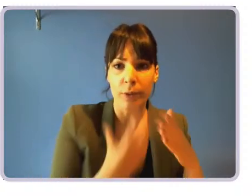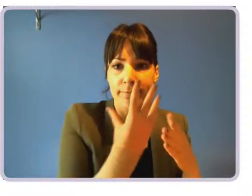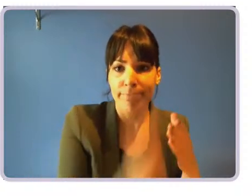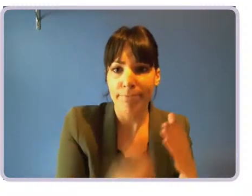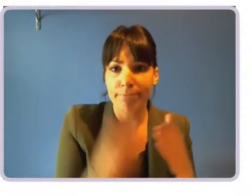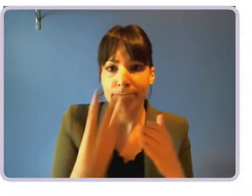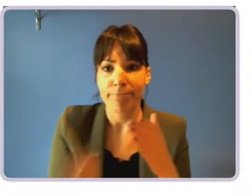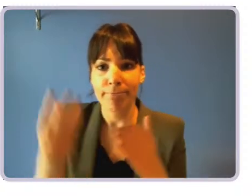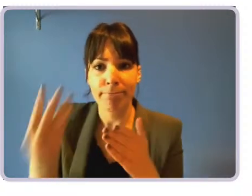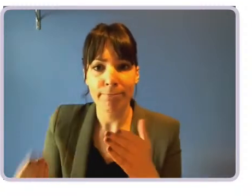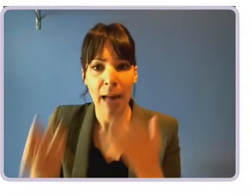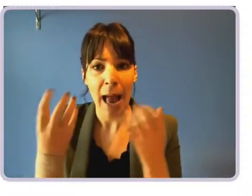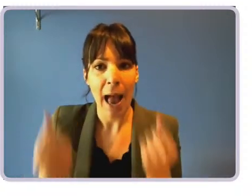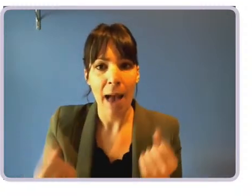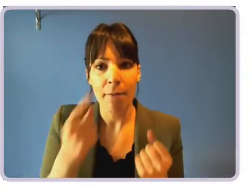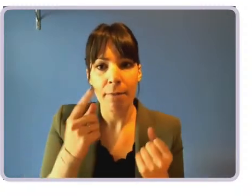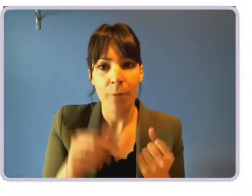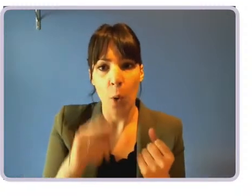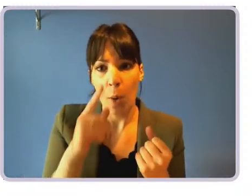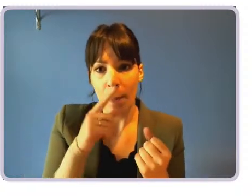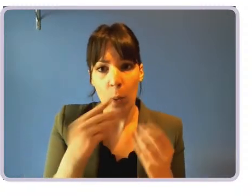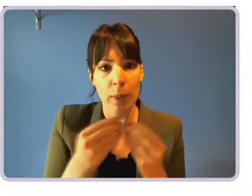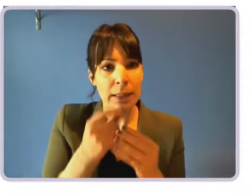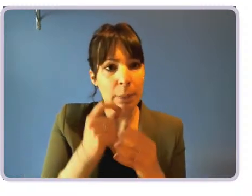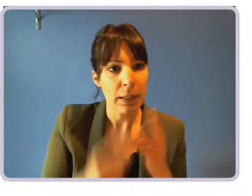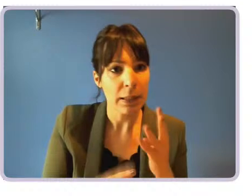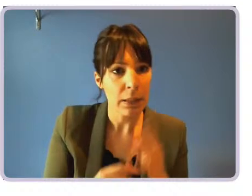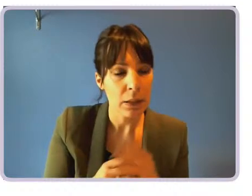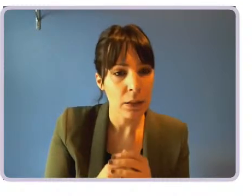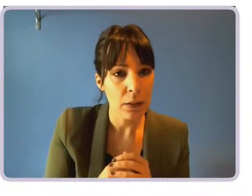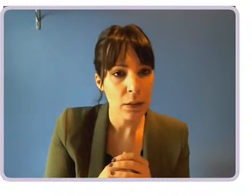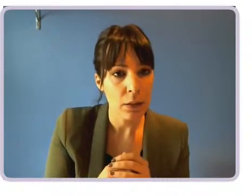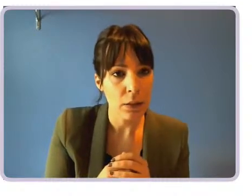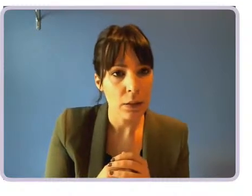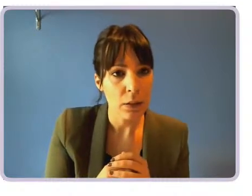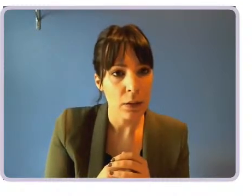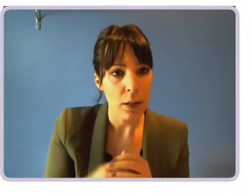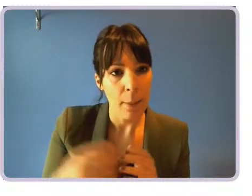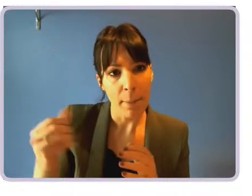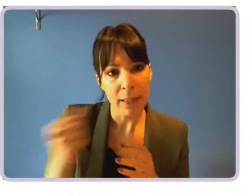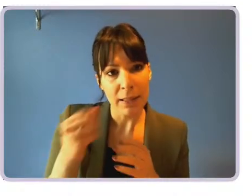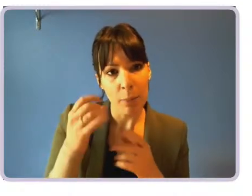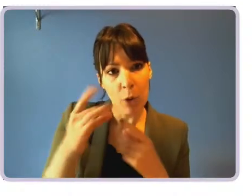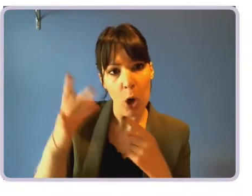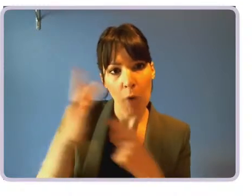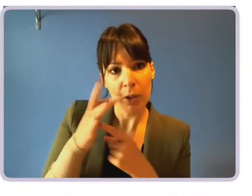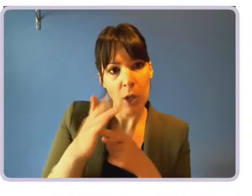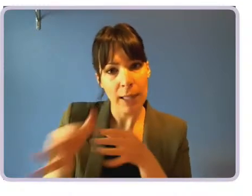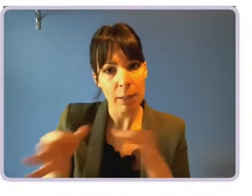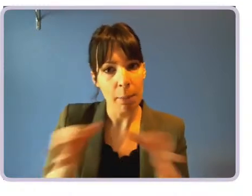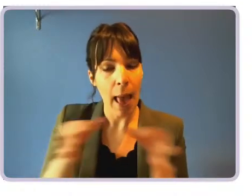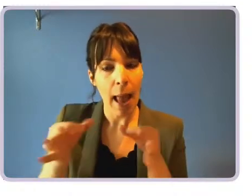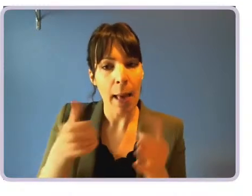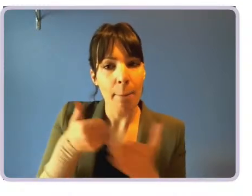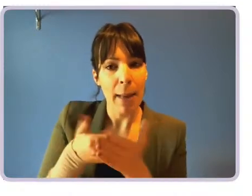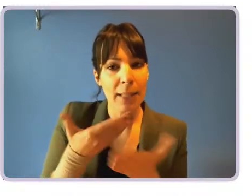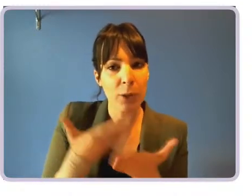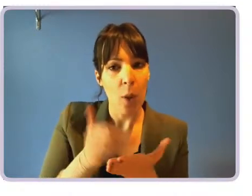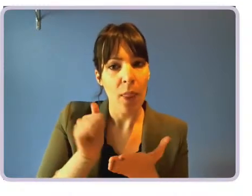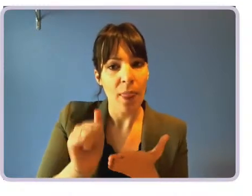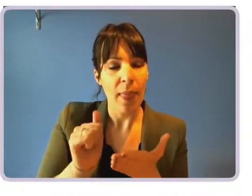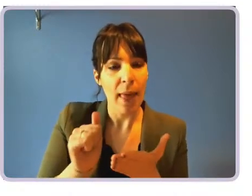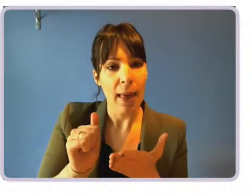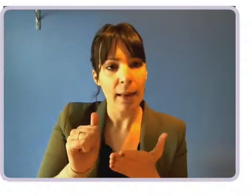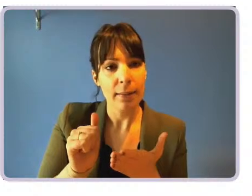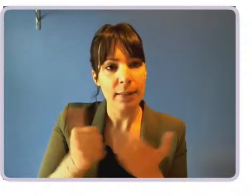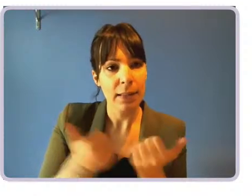person is to prioritize planning based on those functional support needs, optimize self-reliance, and plan